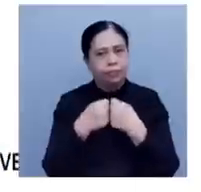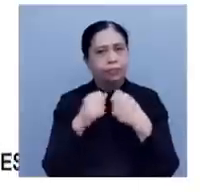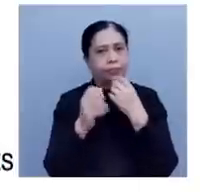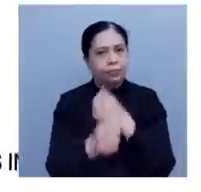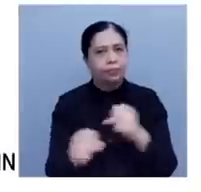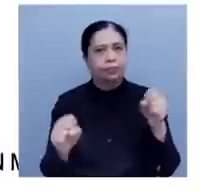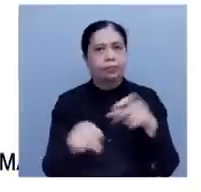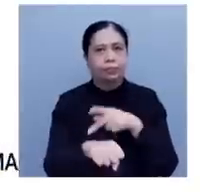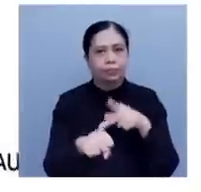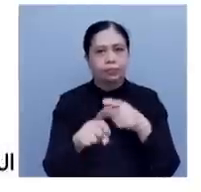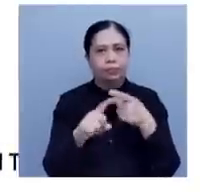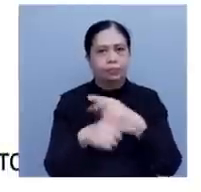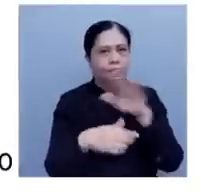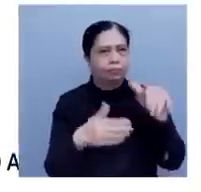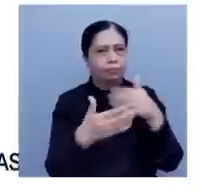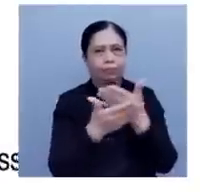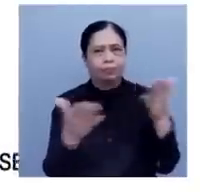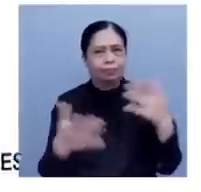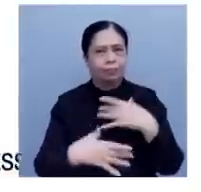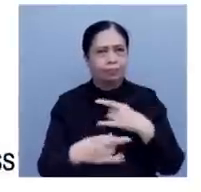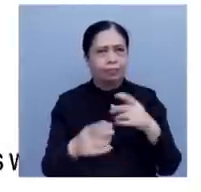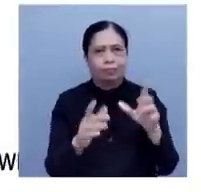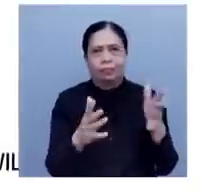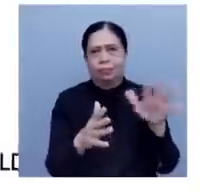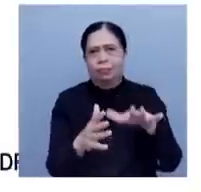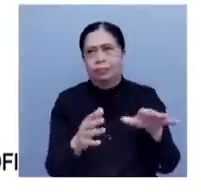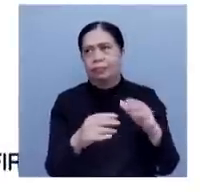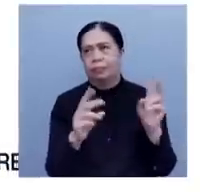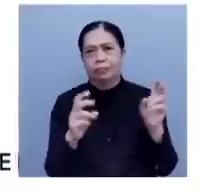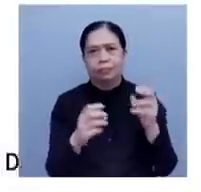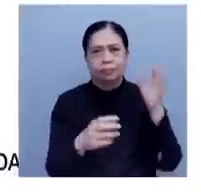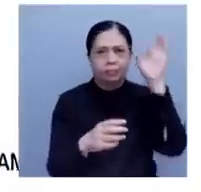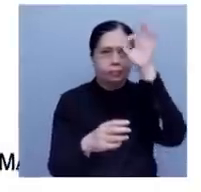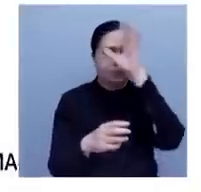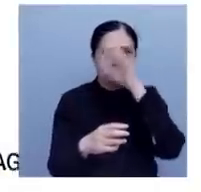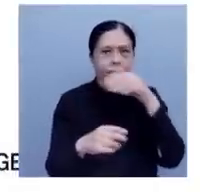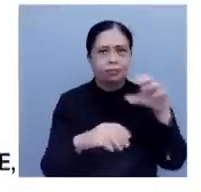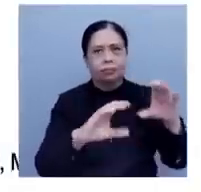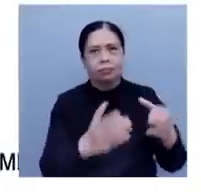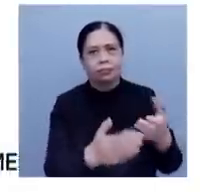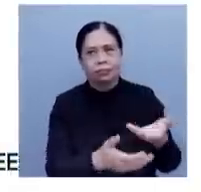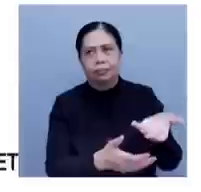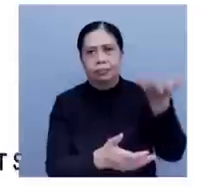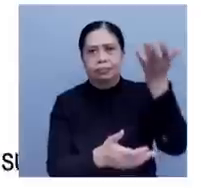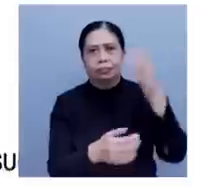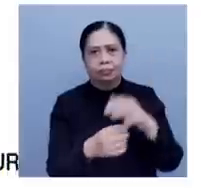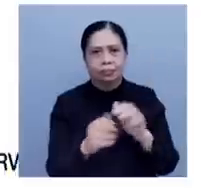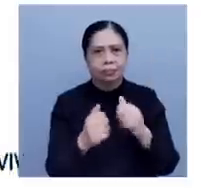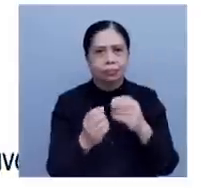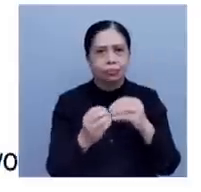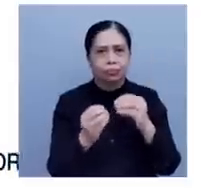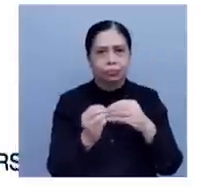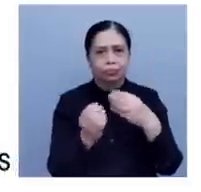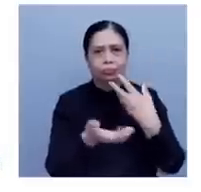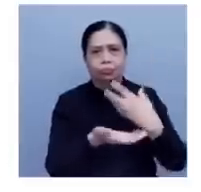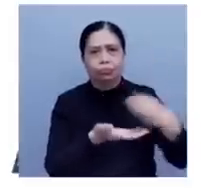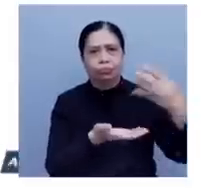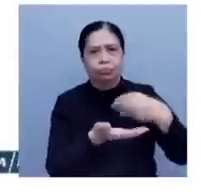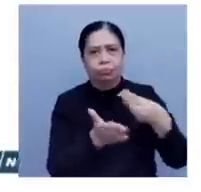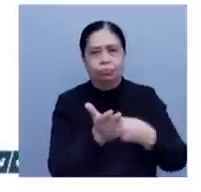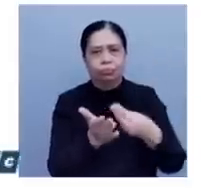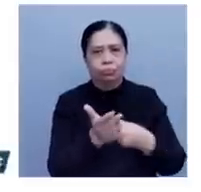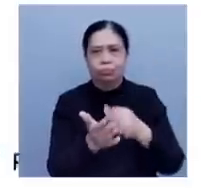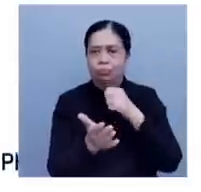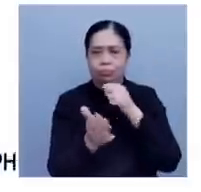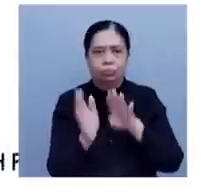the country from all of this interested moneyed class out to make more money for themselves, not to